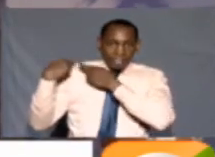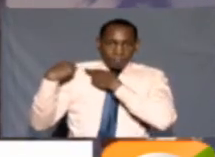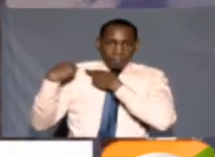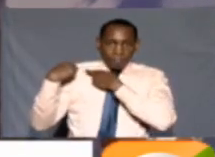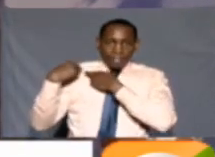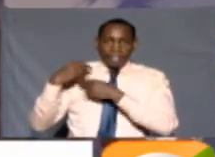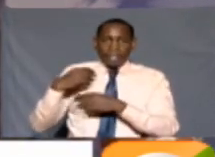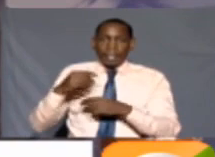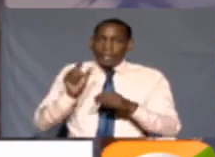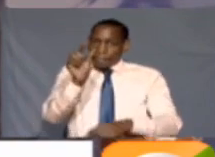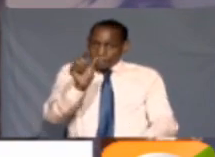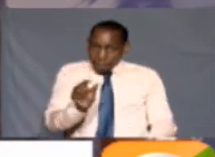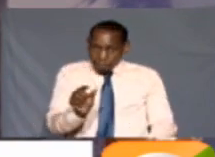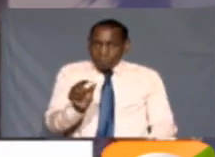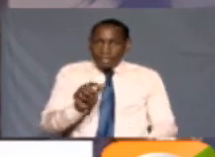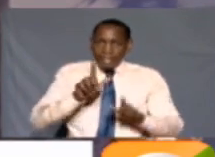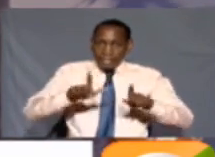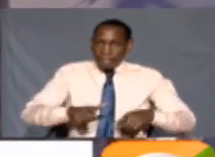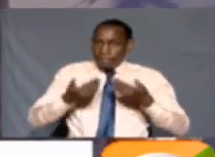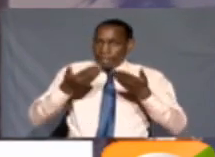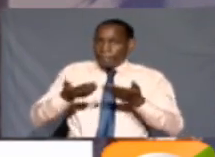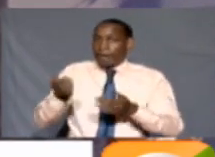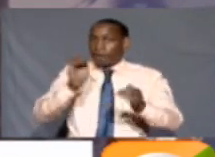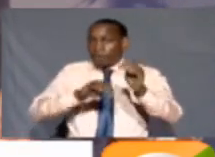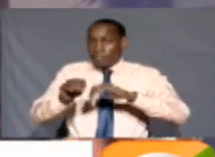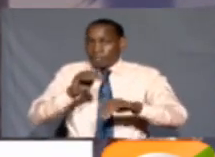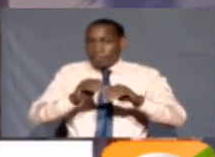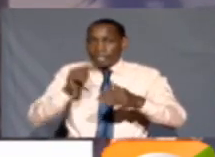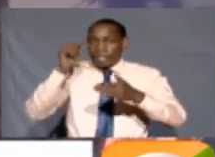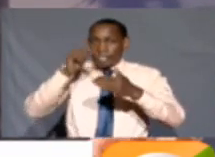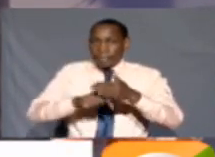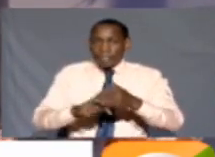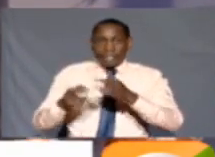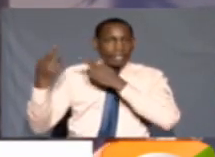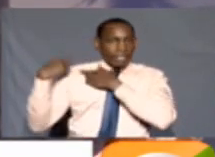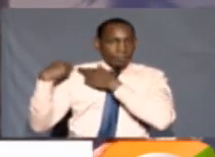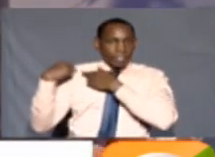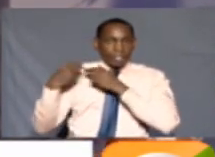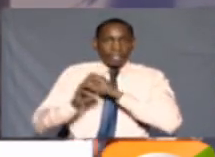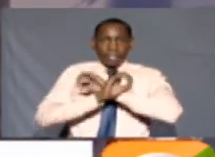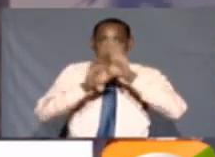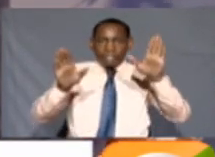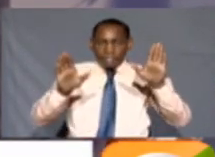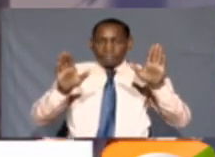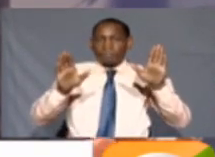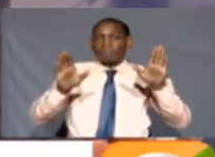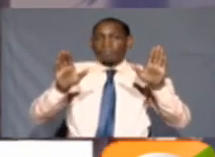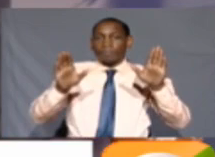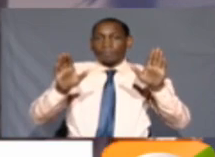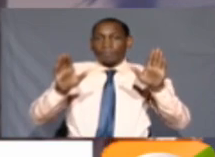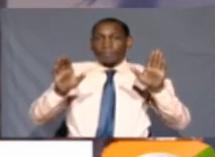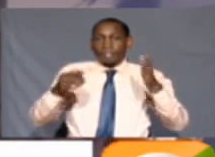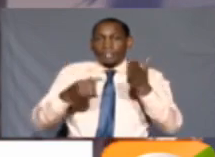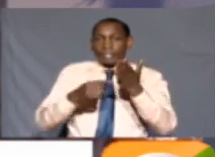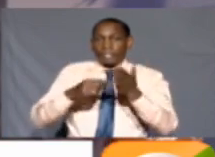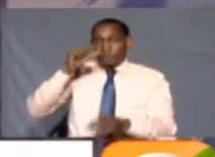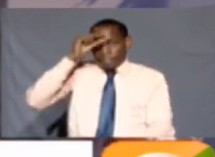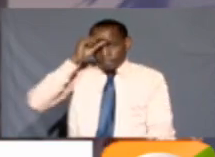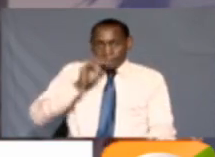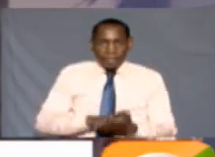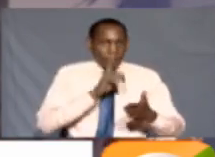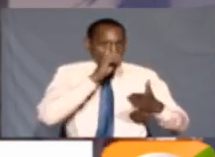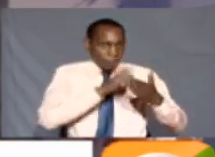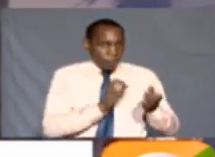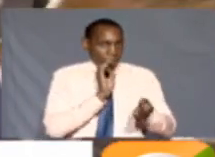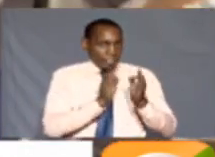a citizen or as a resident to contribute to deepening accountability, transparency in our act and in our technique of governance. What if